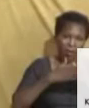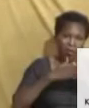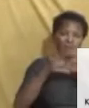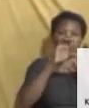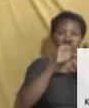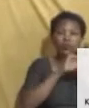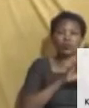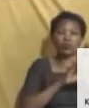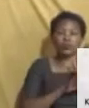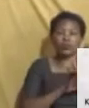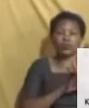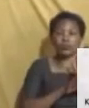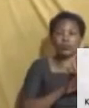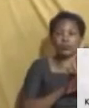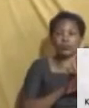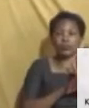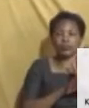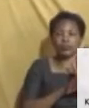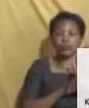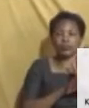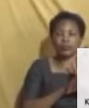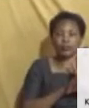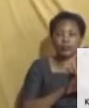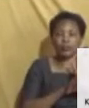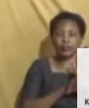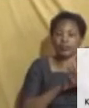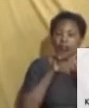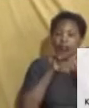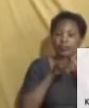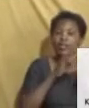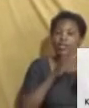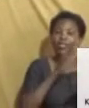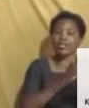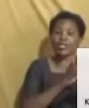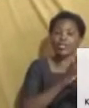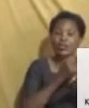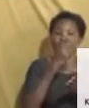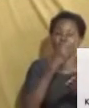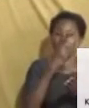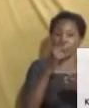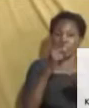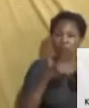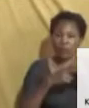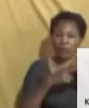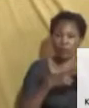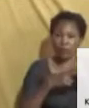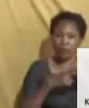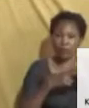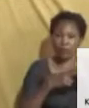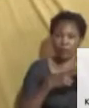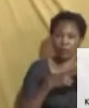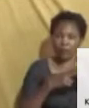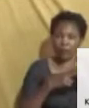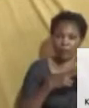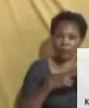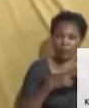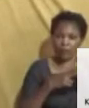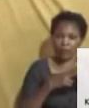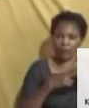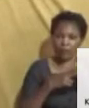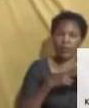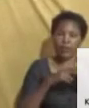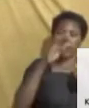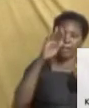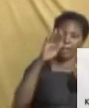The mode of that change is found in section 47. Subject to this section,